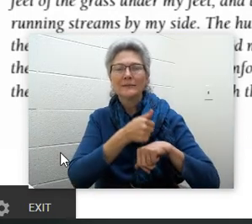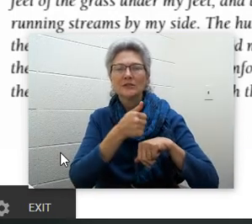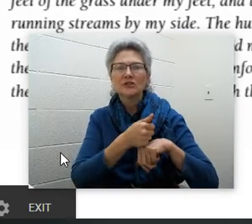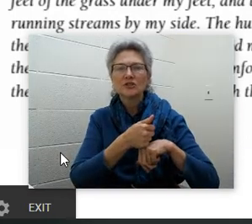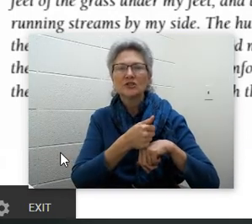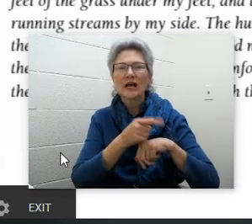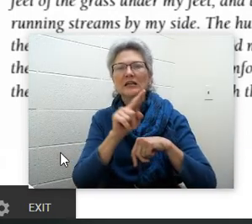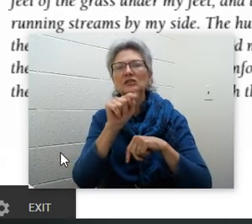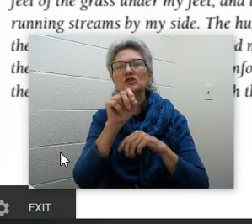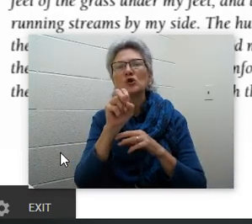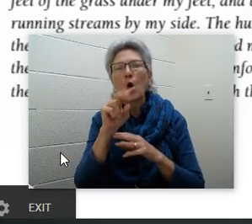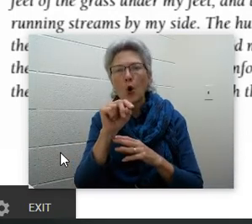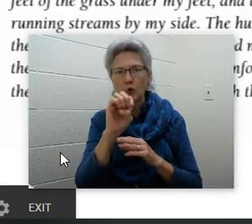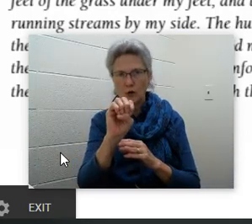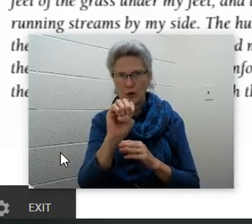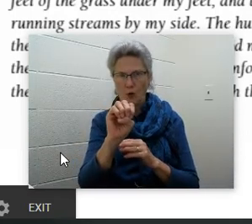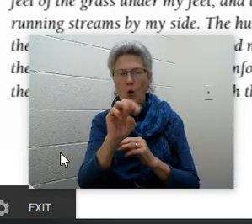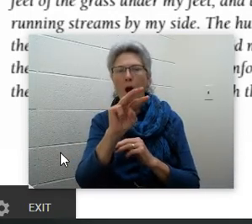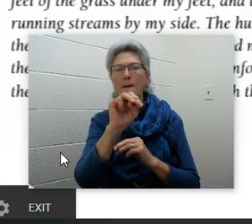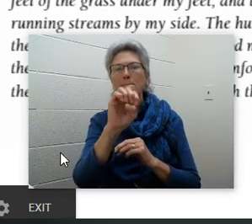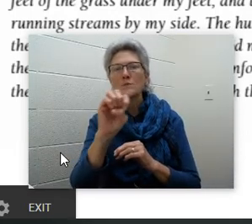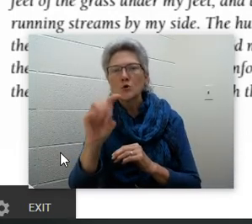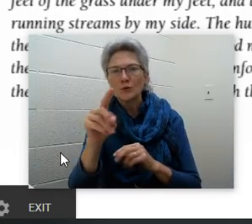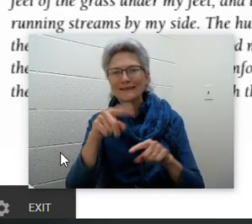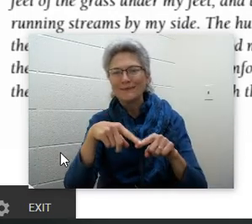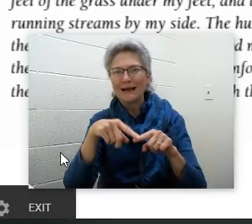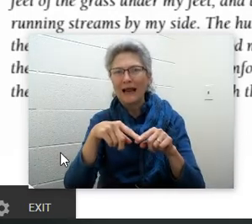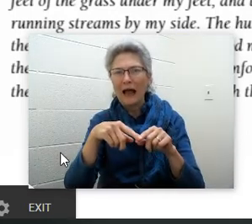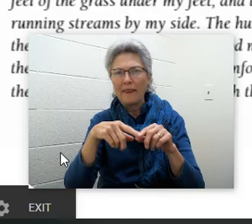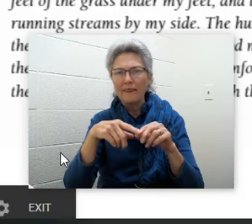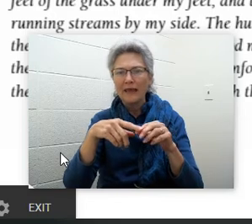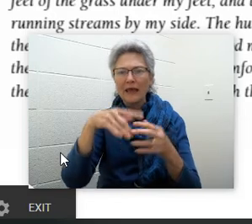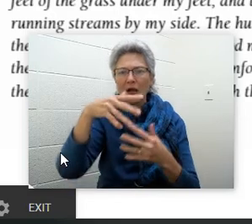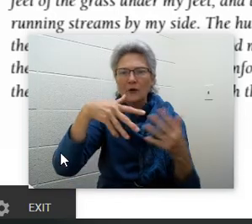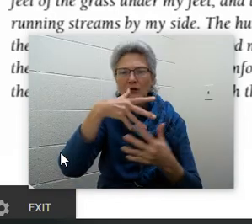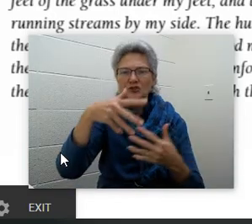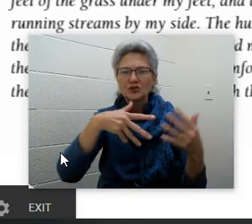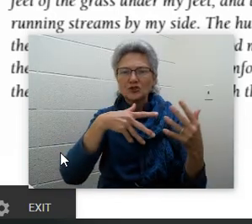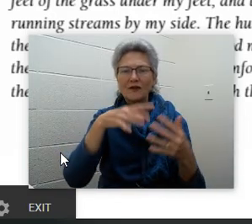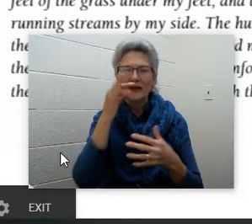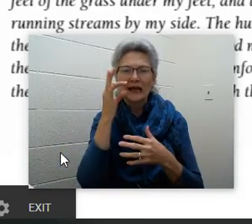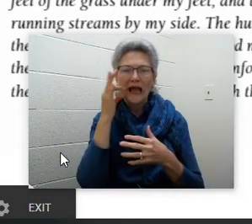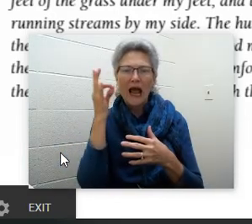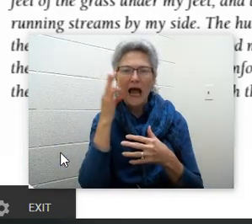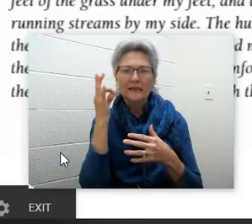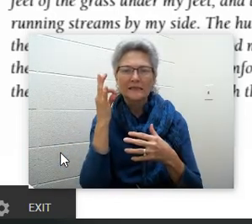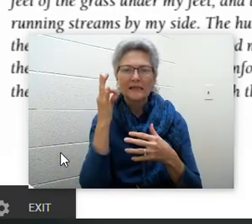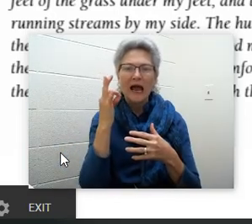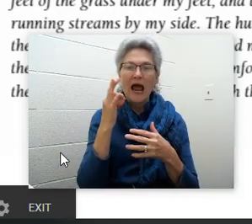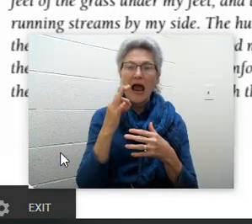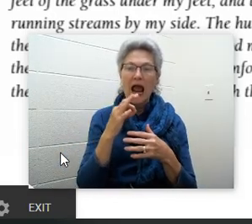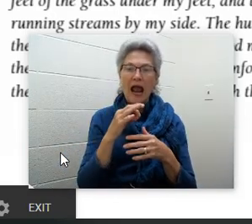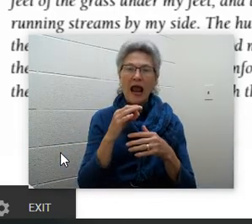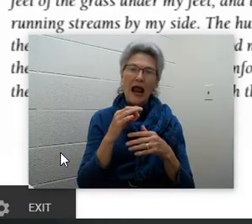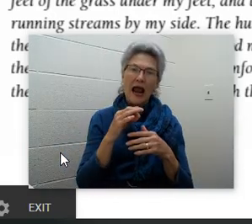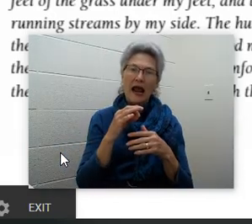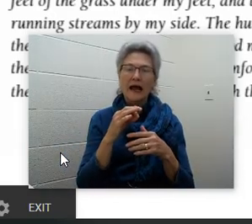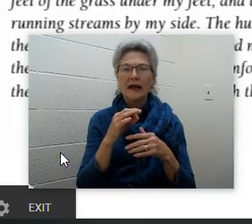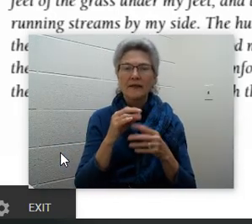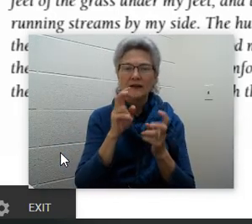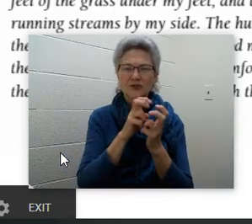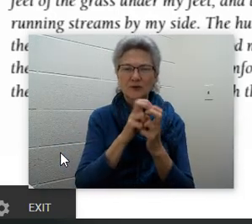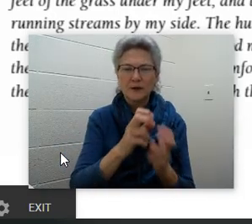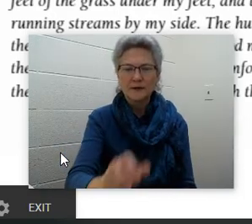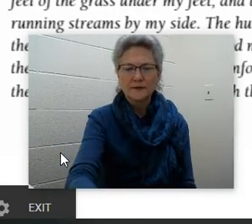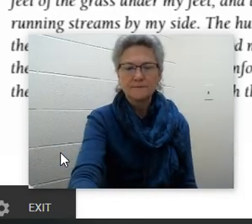tone based off the interaction of the cat and the chipmunk. It was almost like who's going to make the first move,